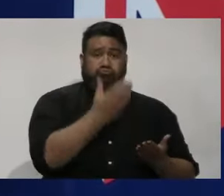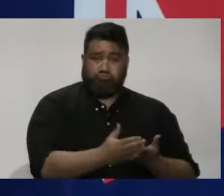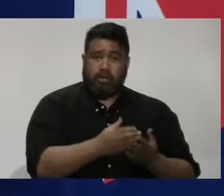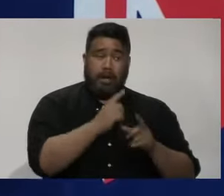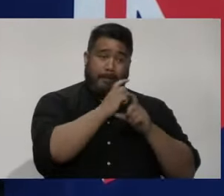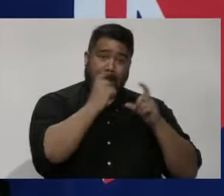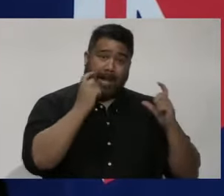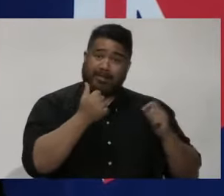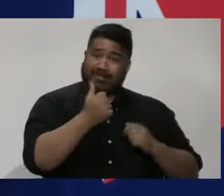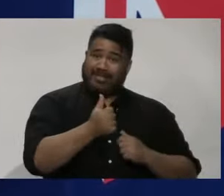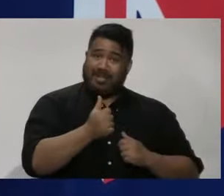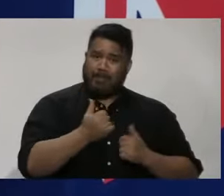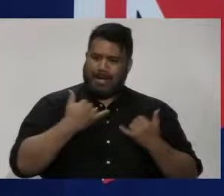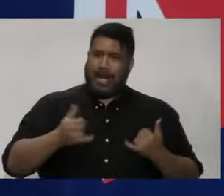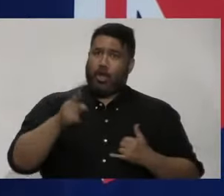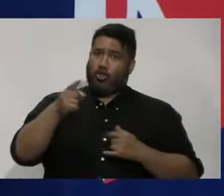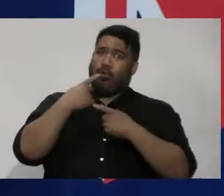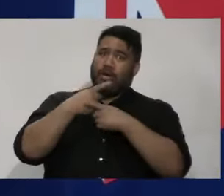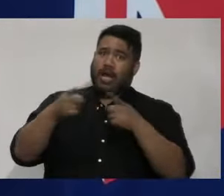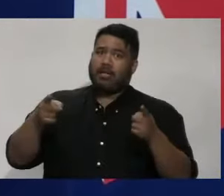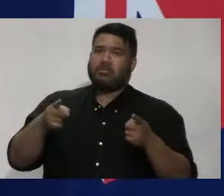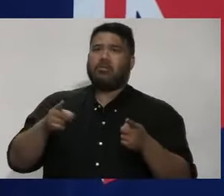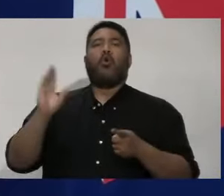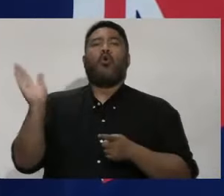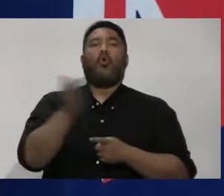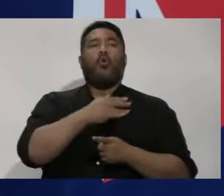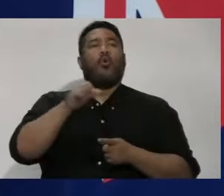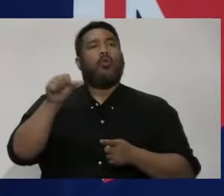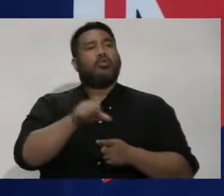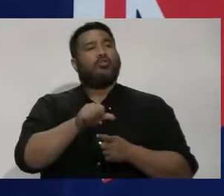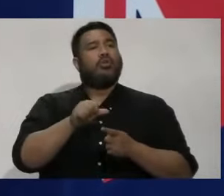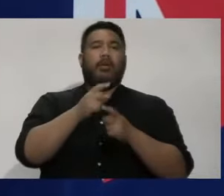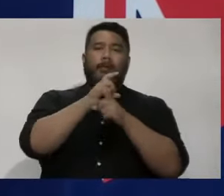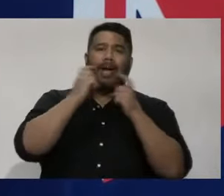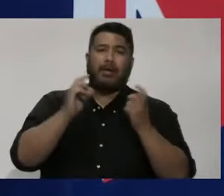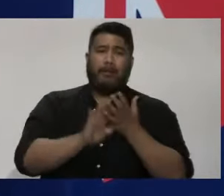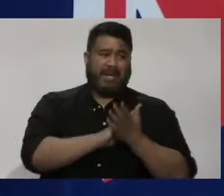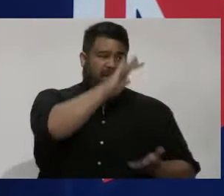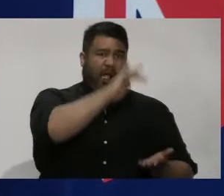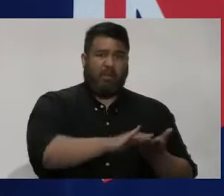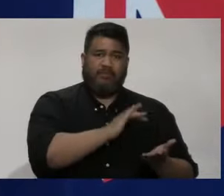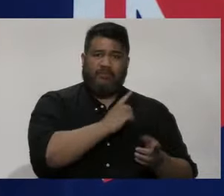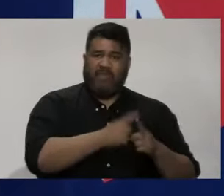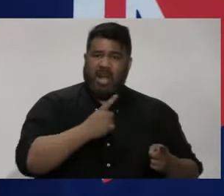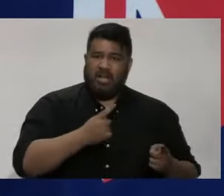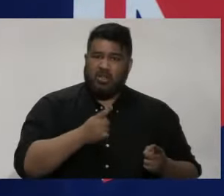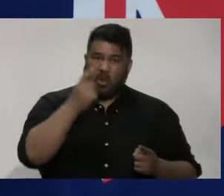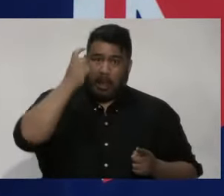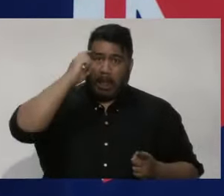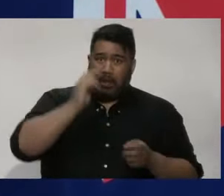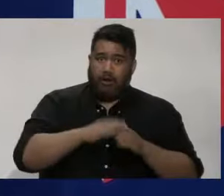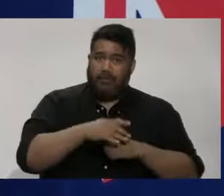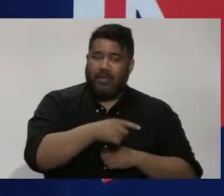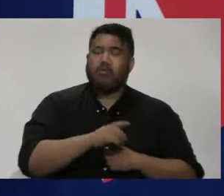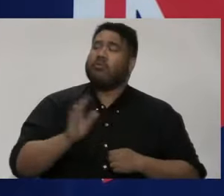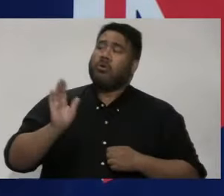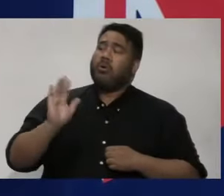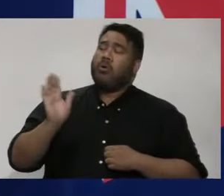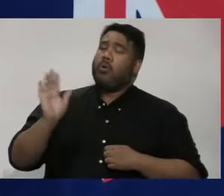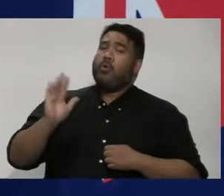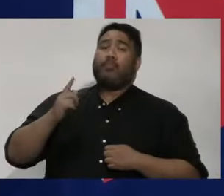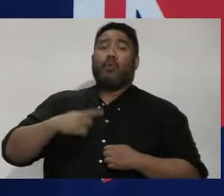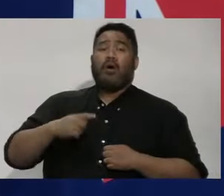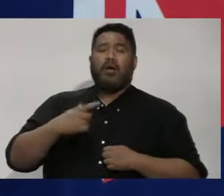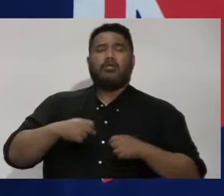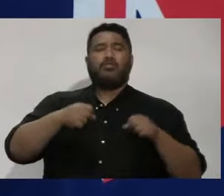shortage as a result of this announcement? No. I read a brief last night of availability in, for instance, our supermarket